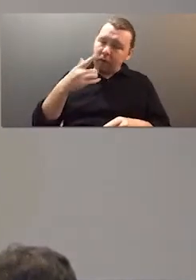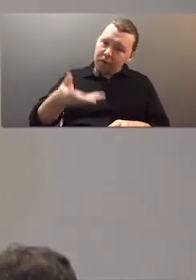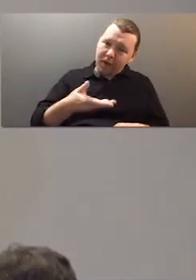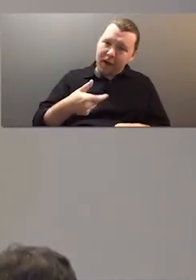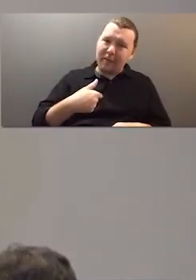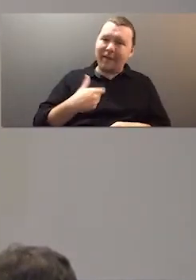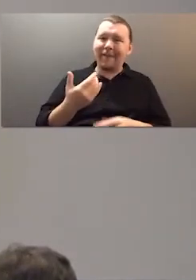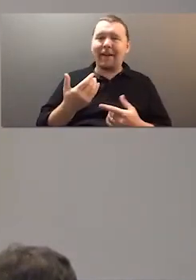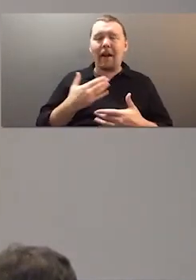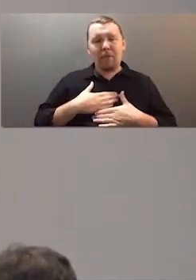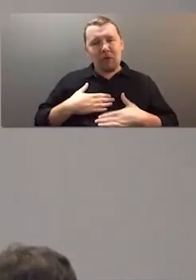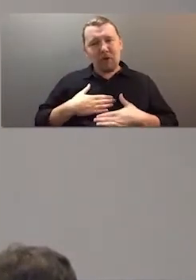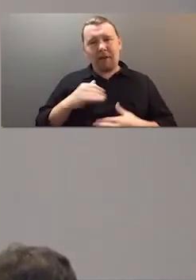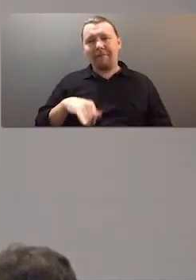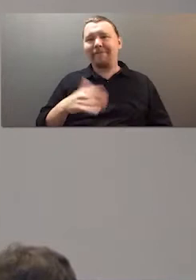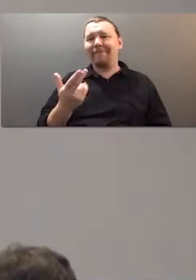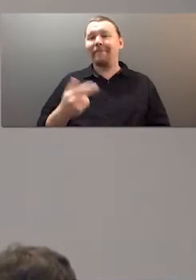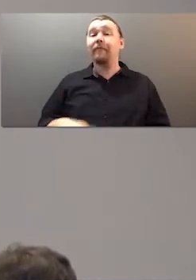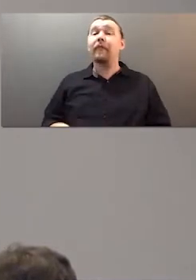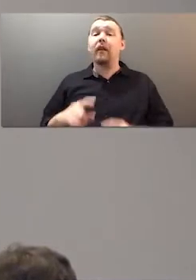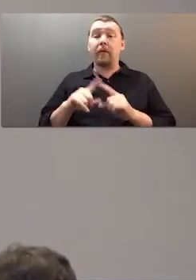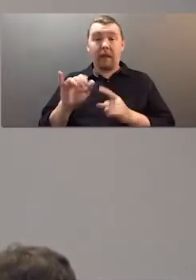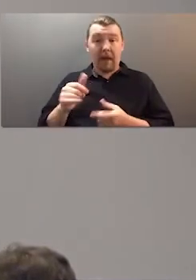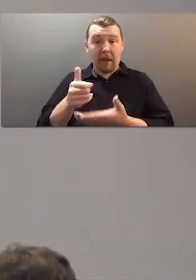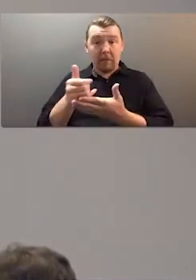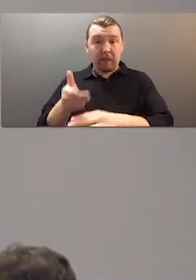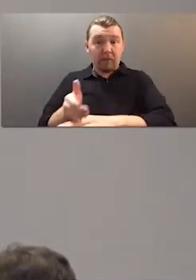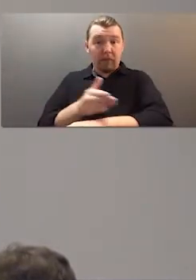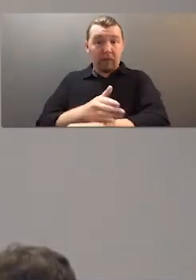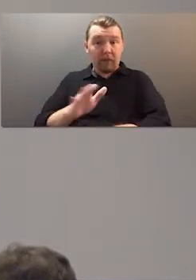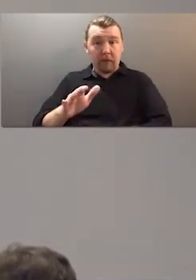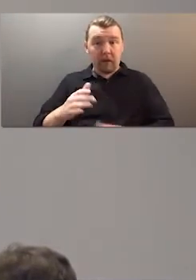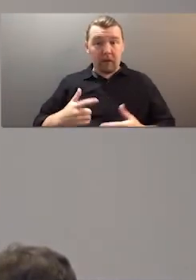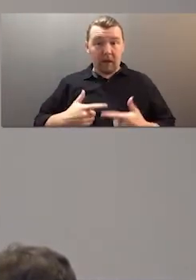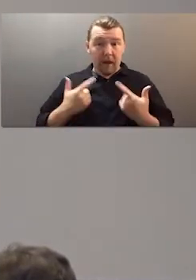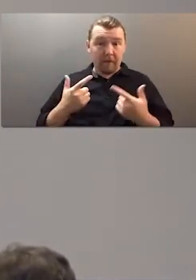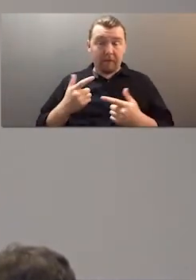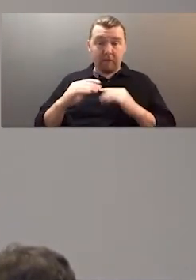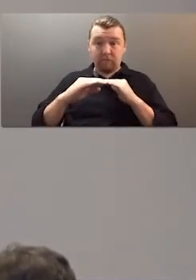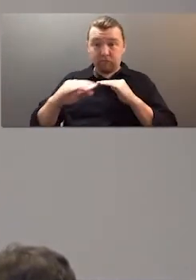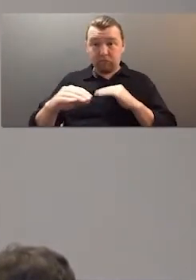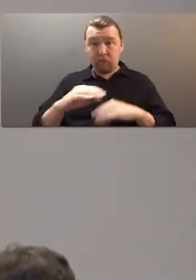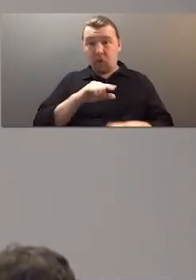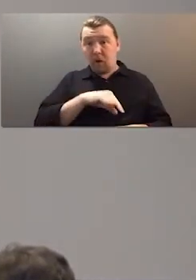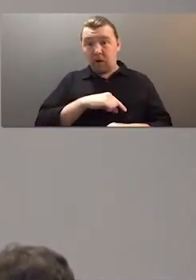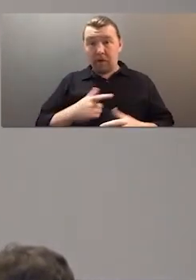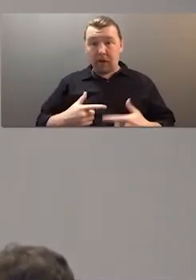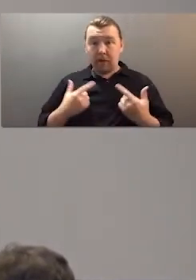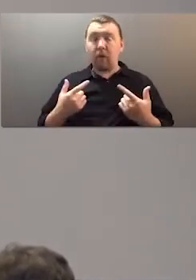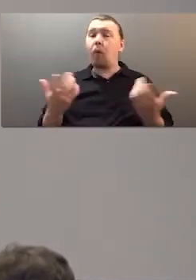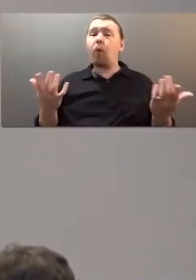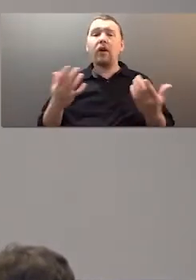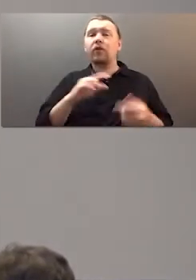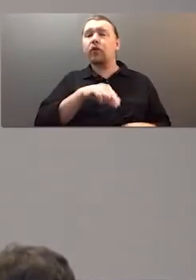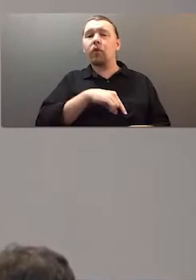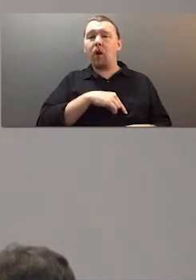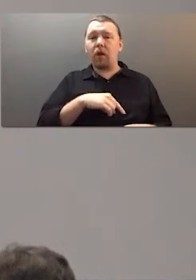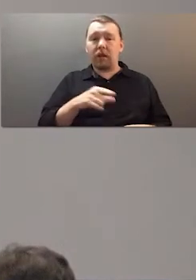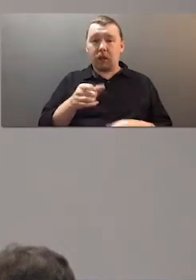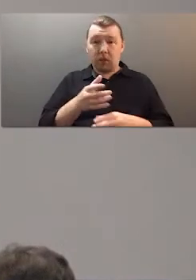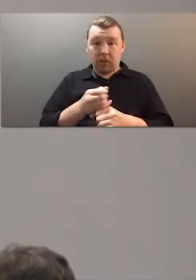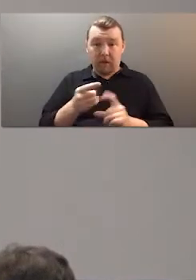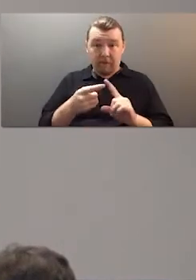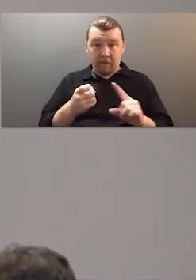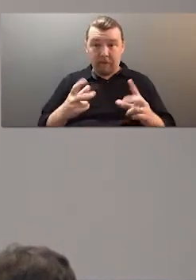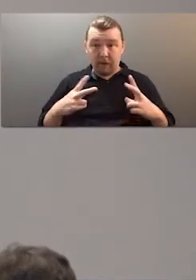it. But yeah, is that going to help improve or maintain their health and independence of life, right? The quality of life you get from a vacation, I don't